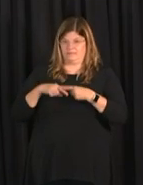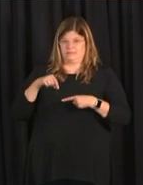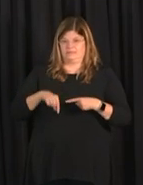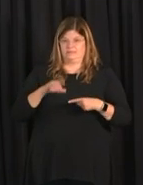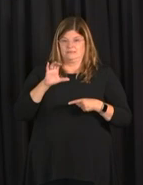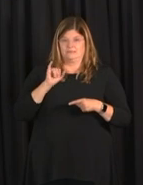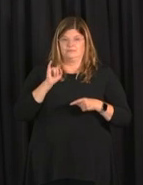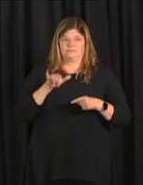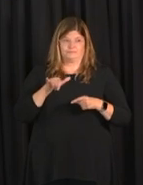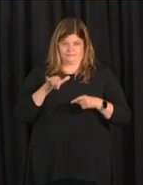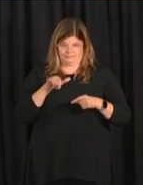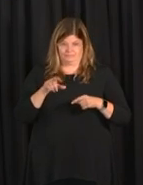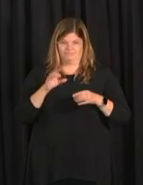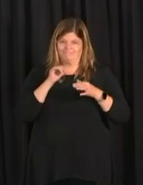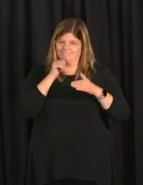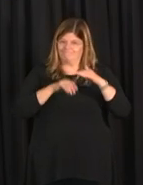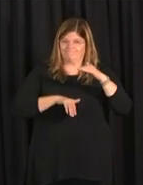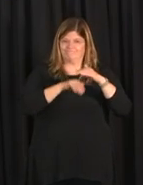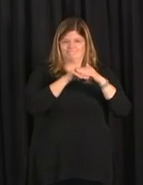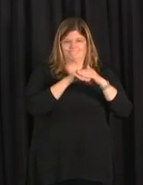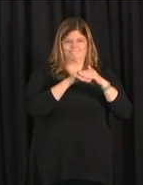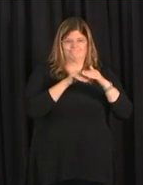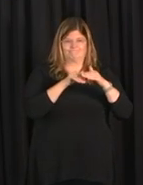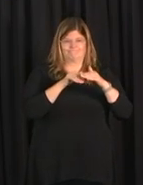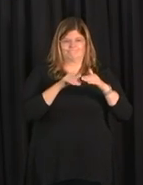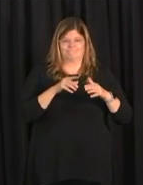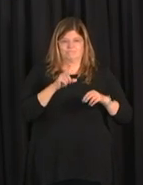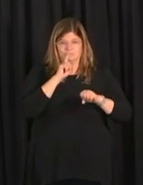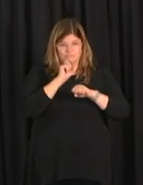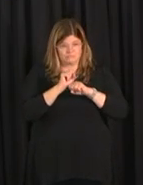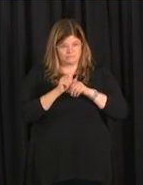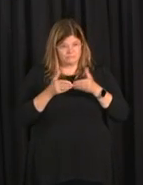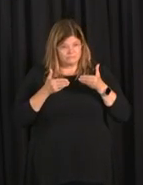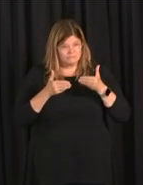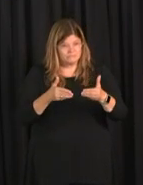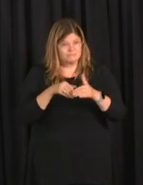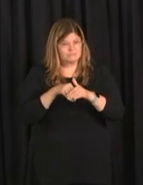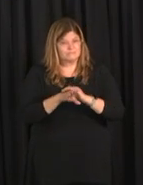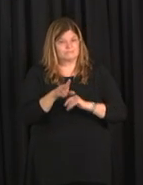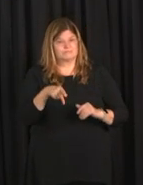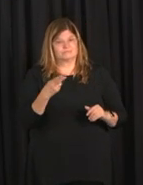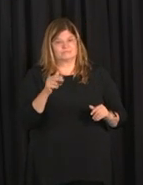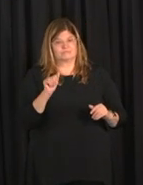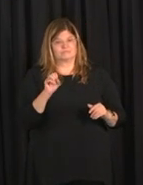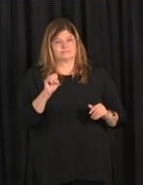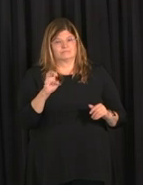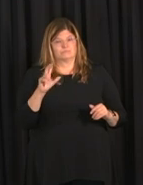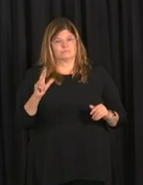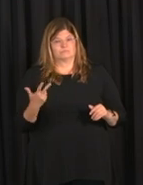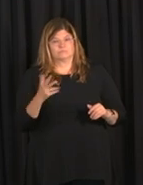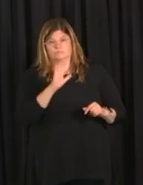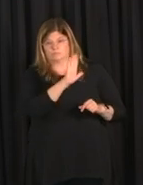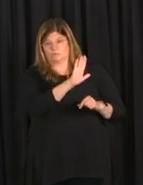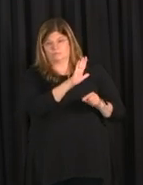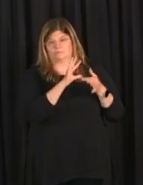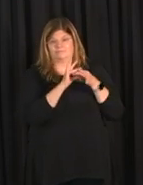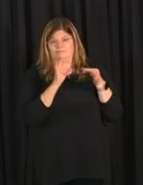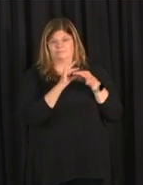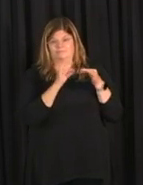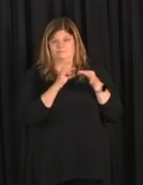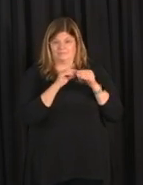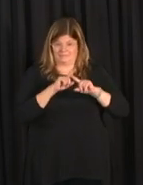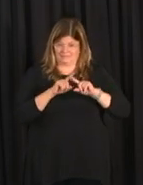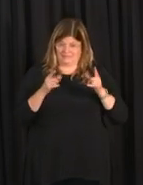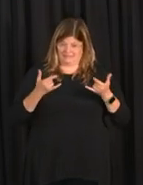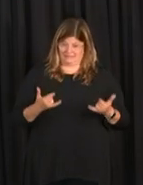certain metrics, but that we might not necessarily move into phase 3. So just to clarify, you're saying that that is